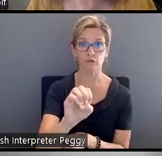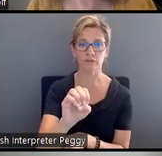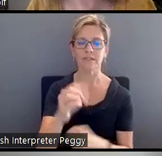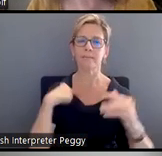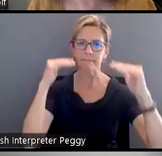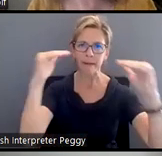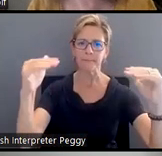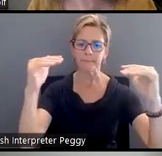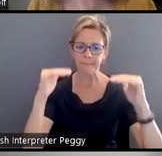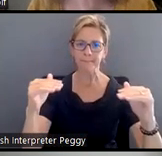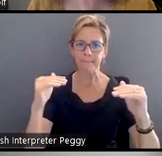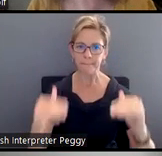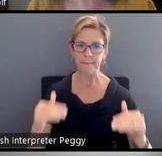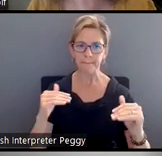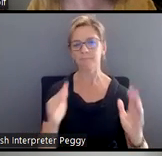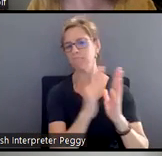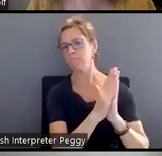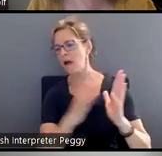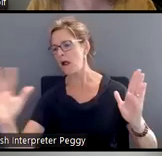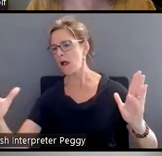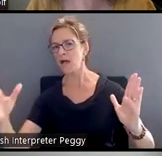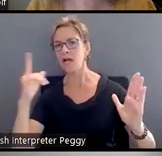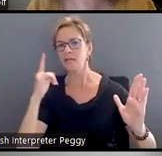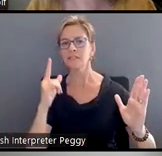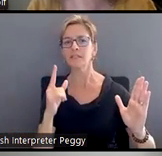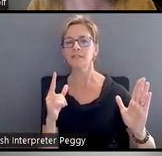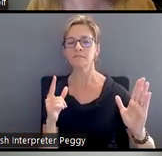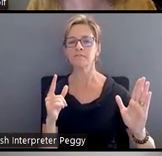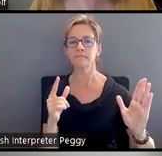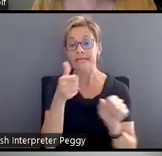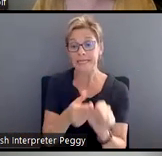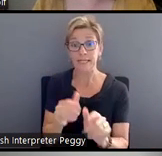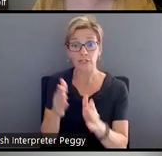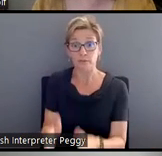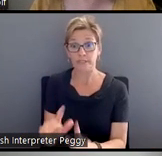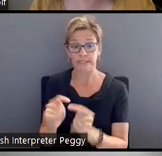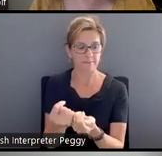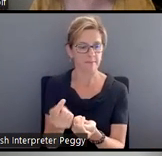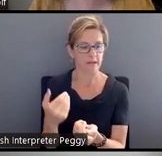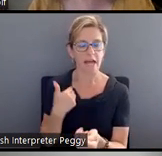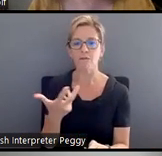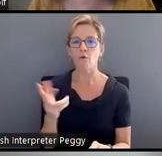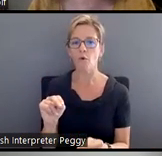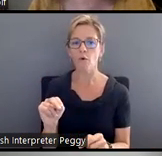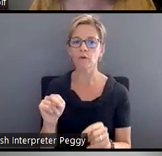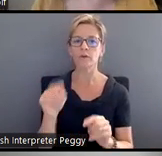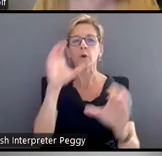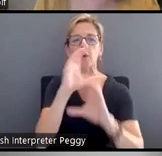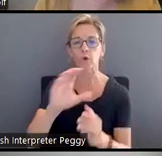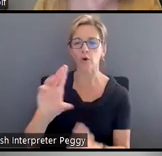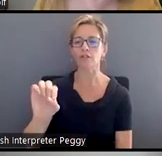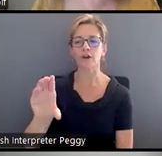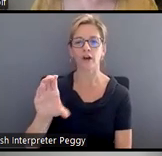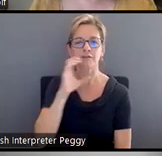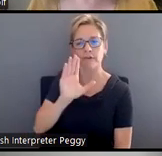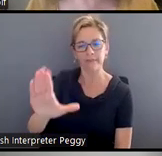would be looking at the different steps, and each person on the team might have their own Google document for their portion of it, and we would break